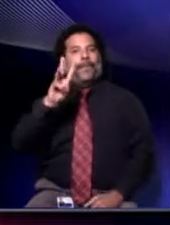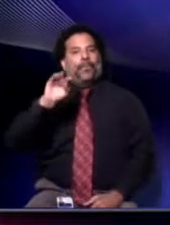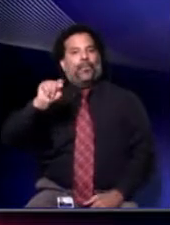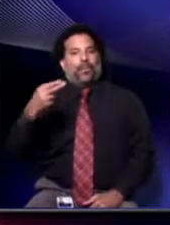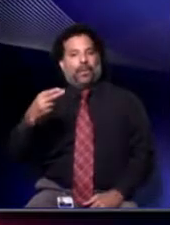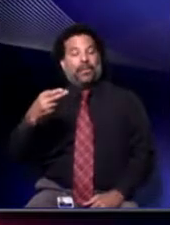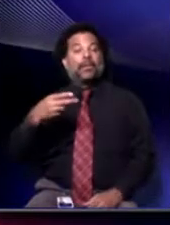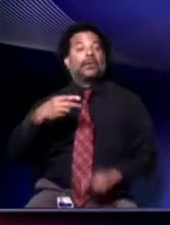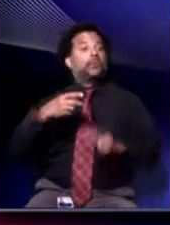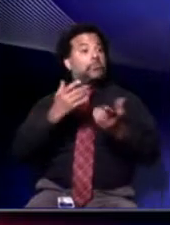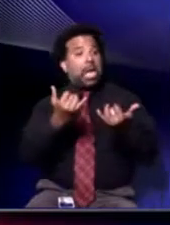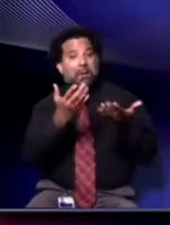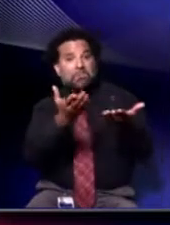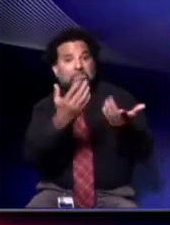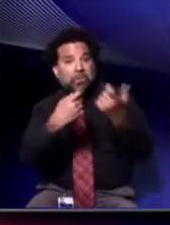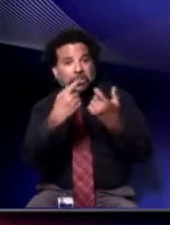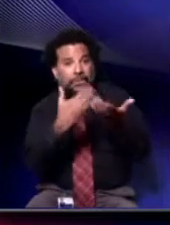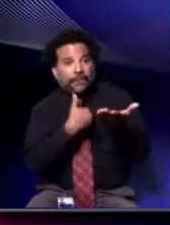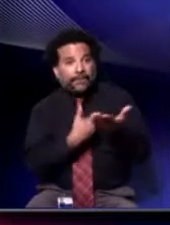if you have any questions that I can answer.